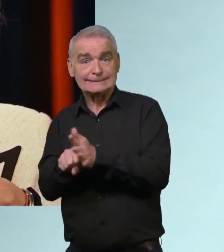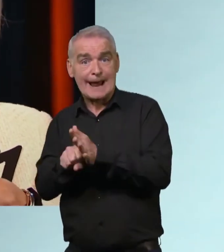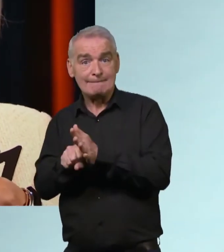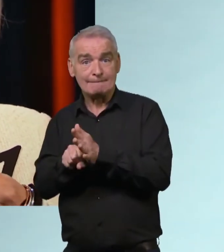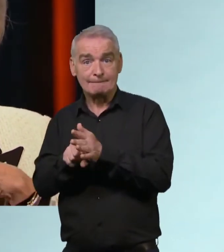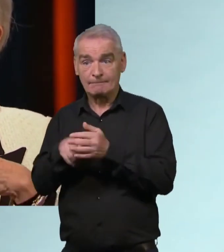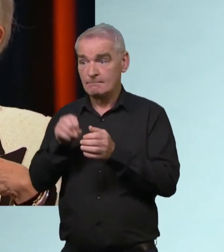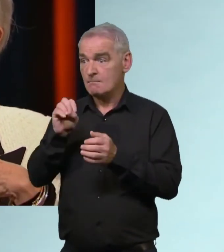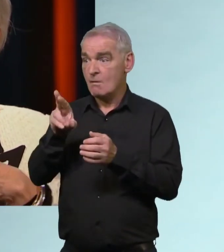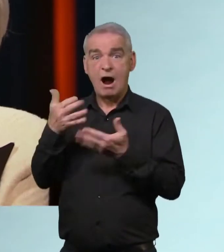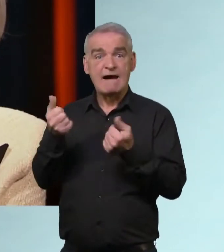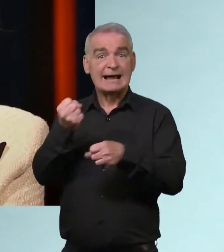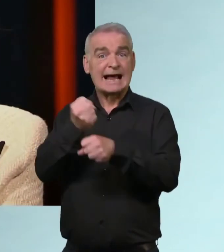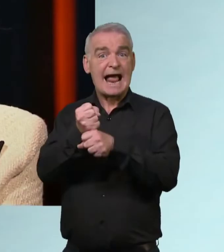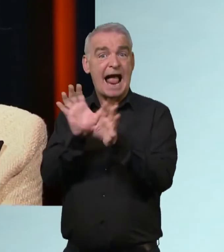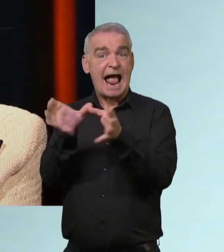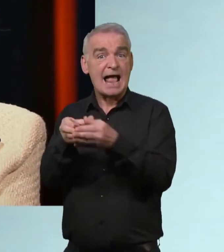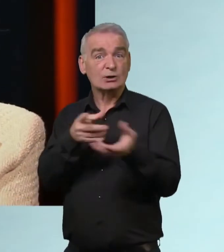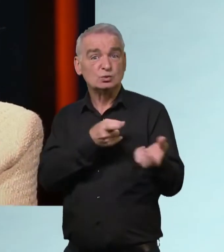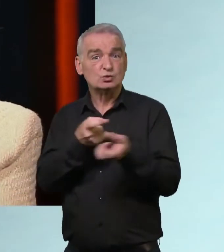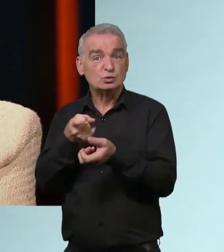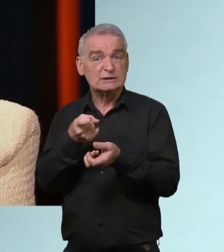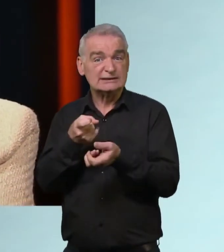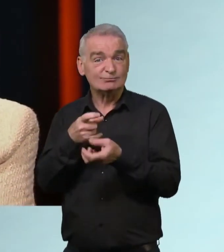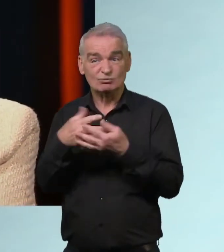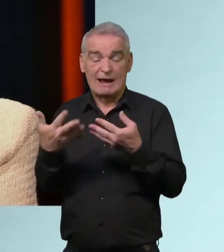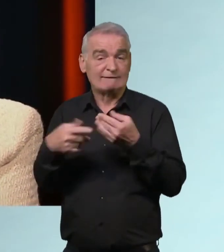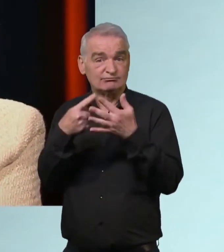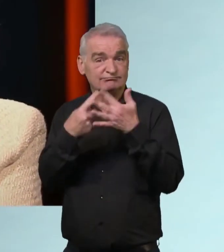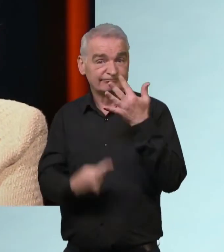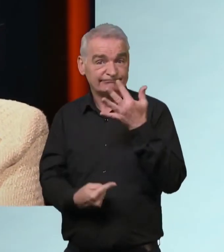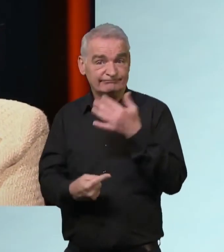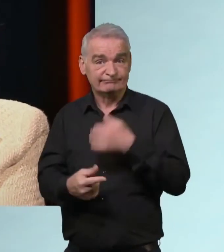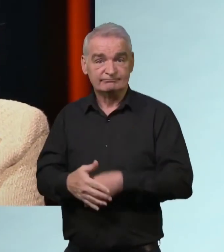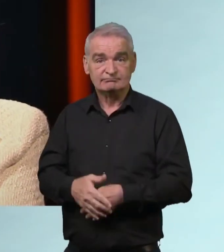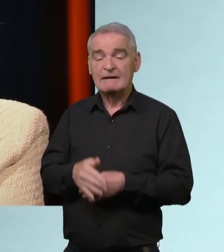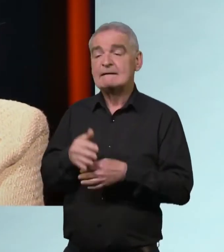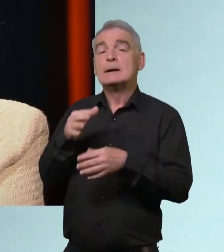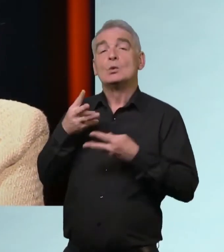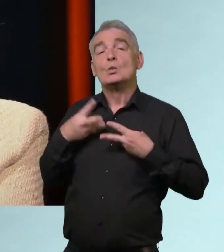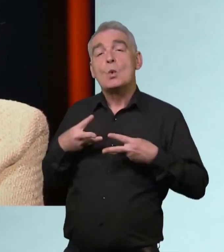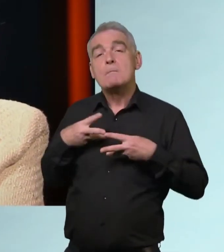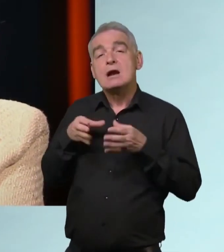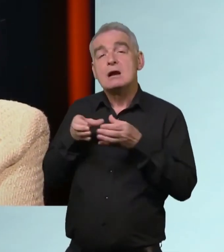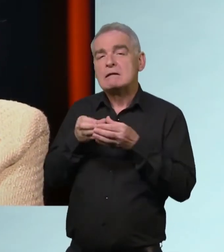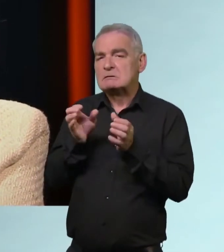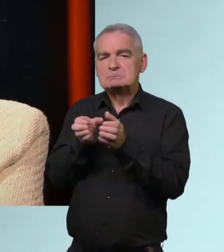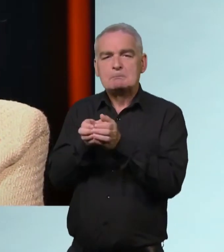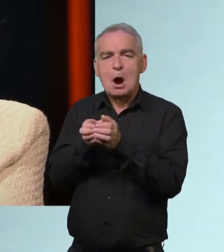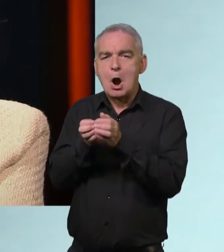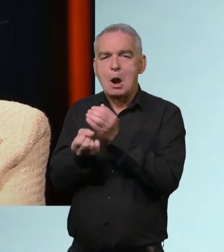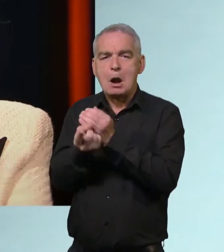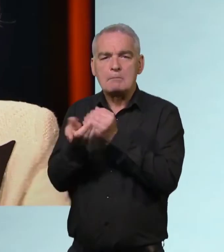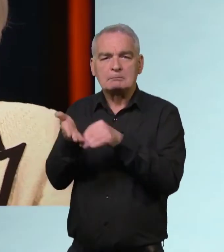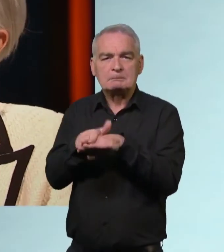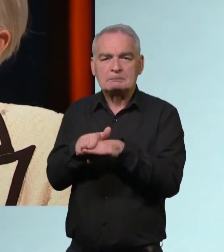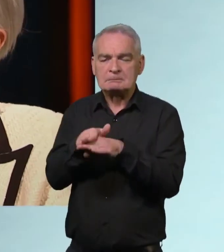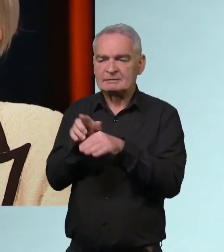ganglands, shootings and whatever. Females are very, very small proportion of the deaths in those